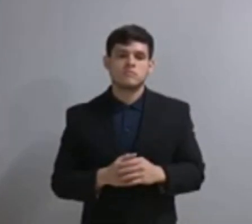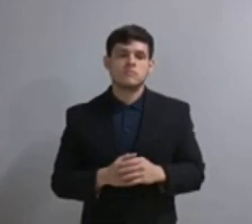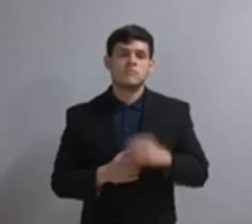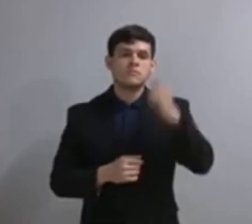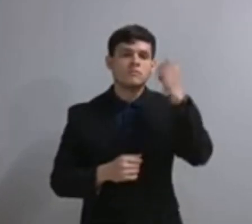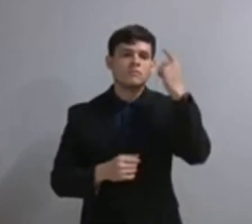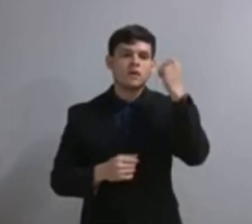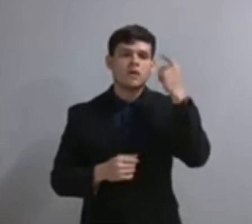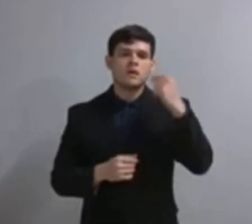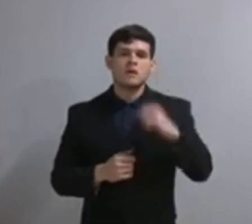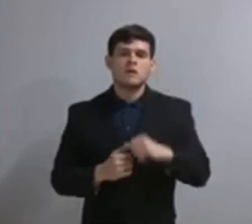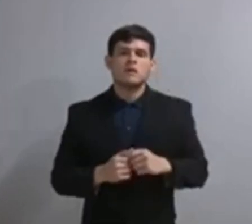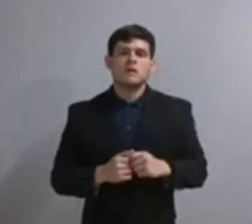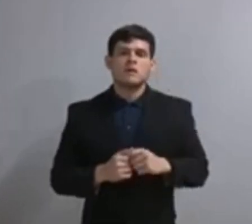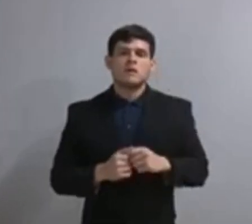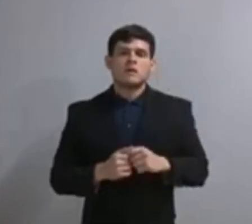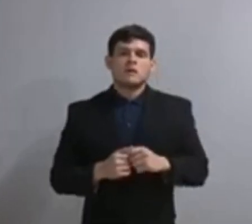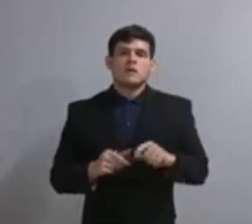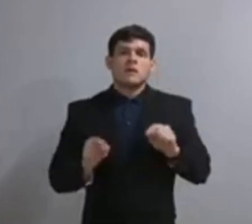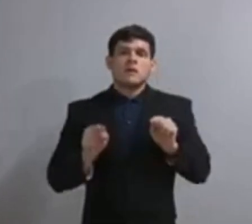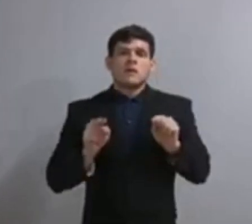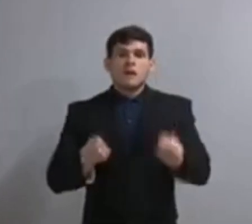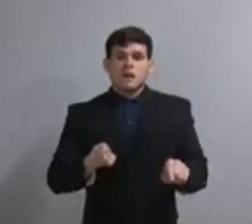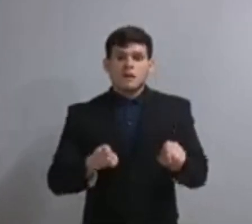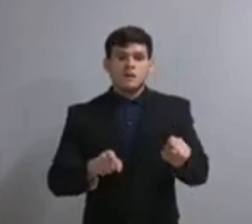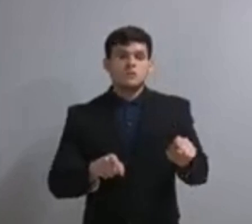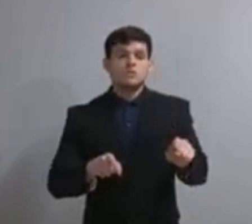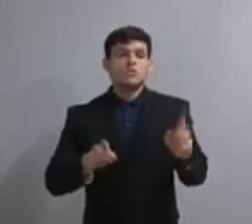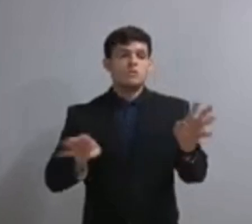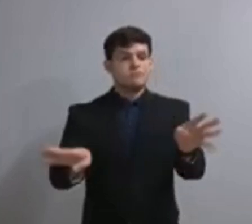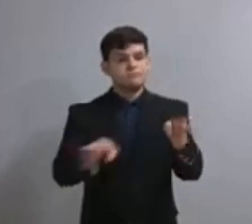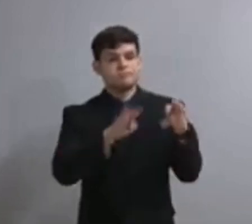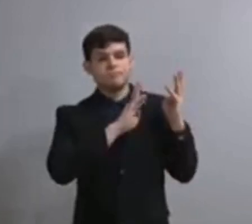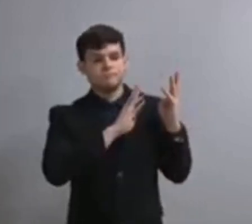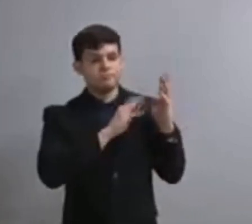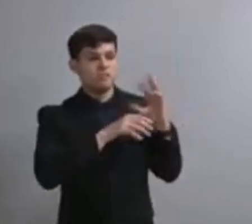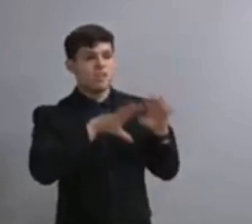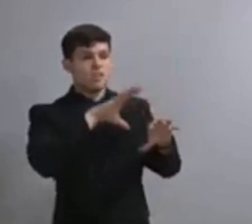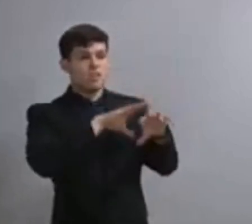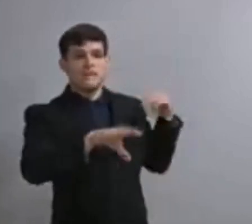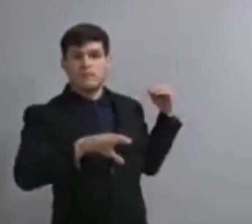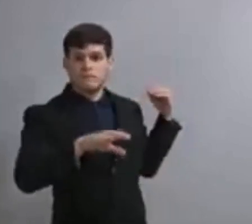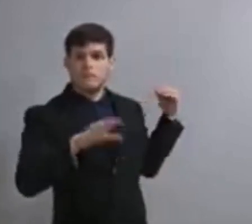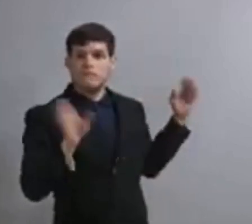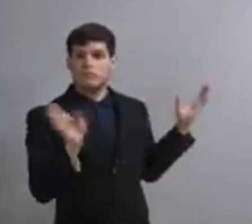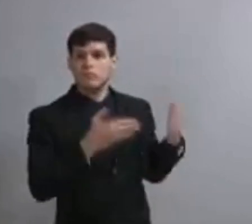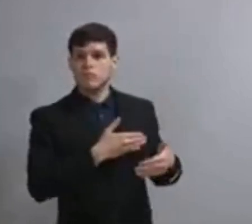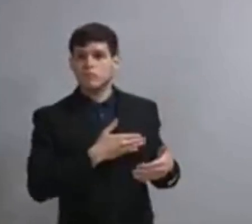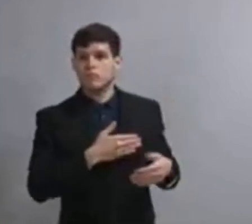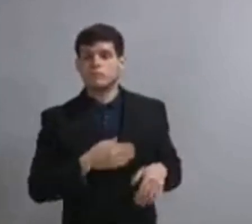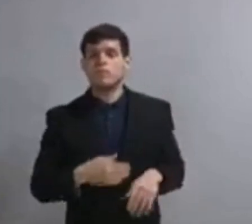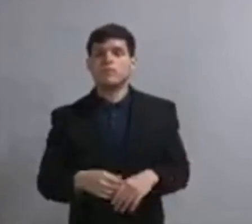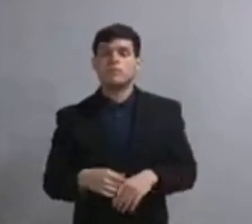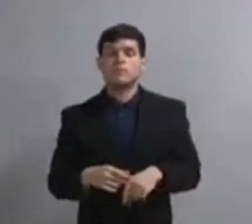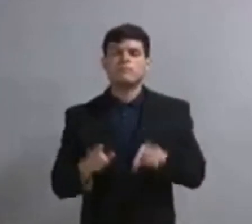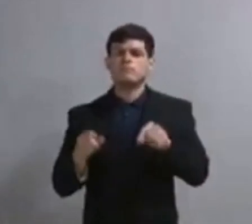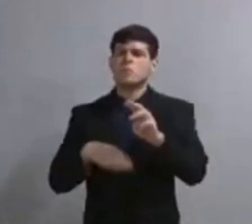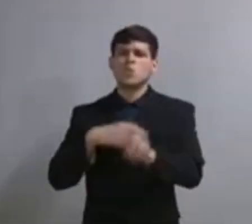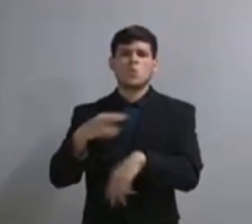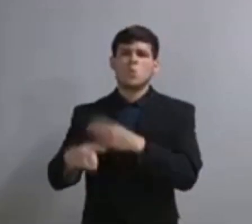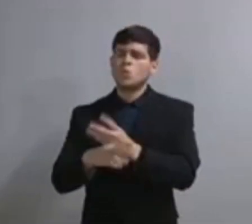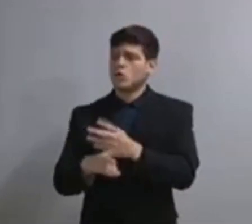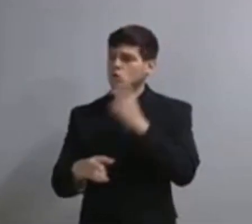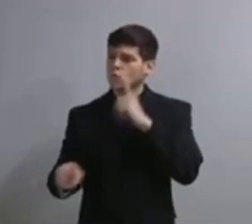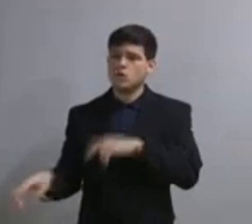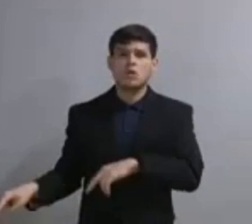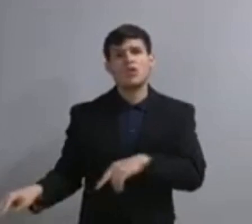But as you walk out of this room here this morning, the world is going to look up to